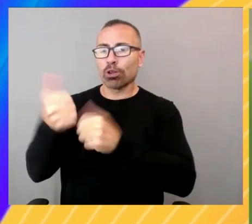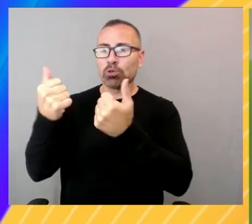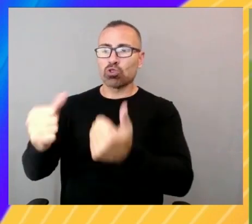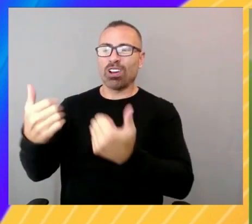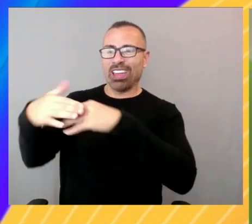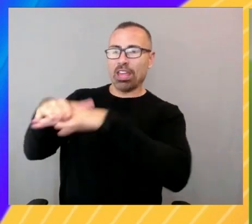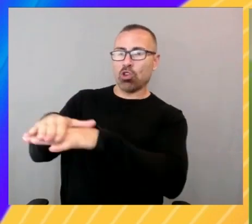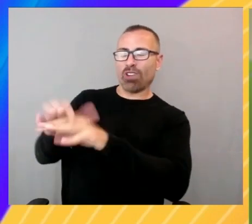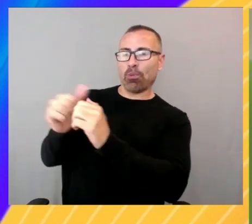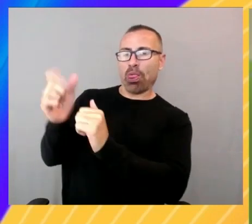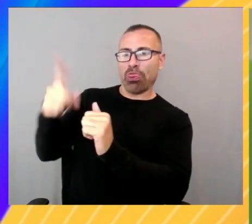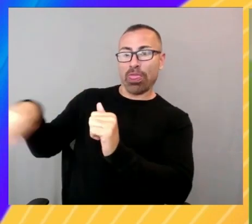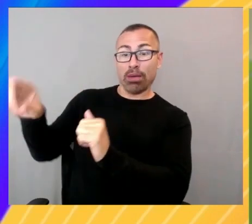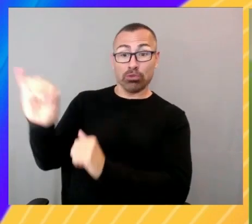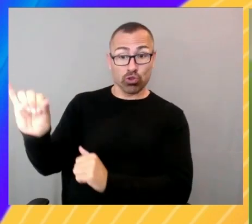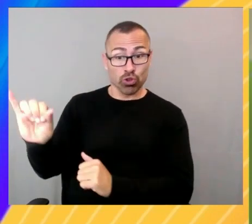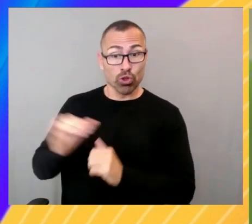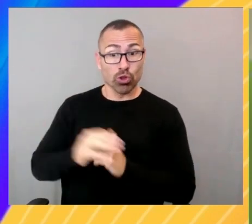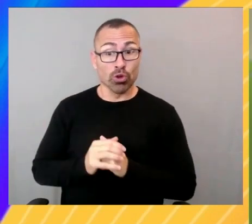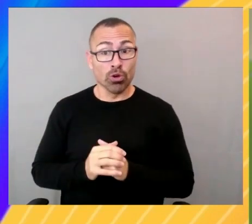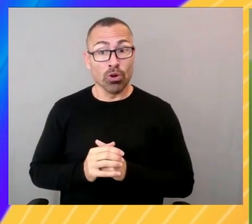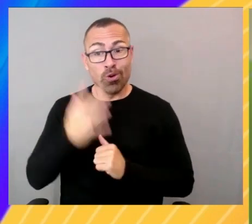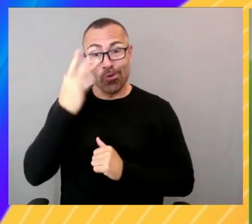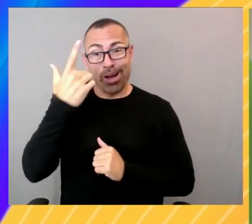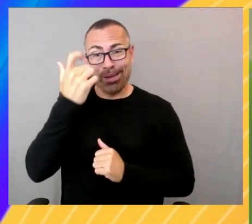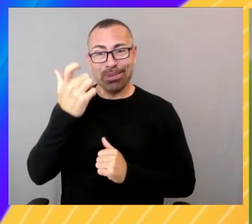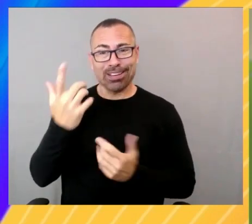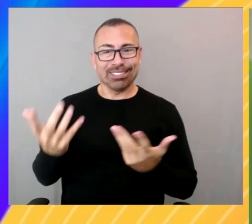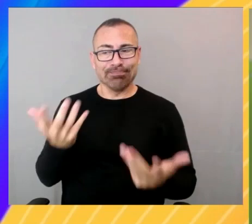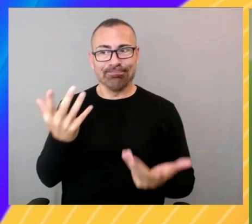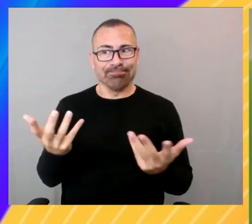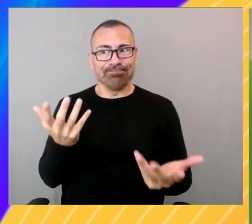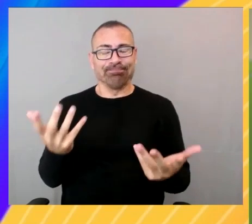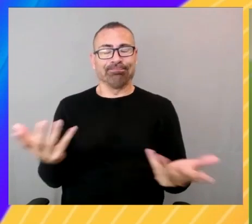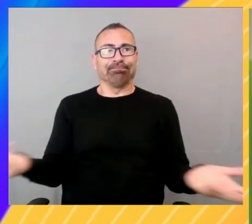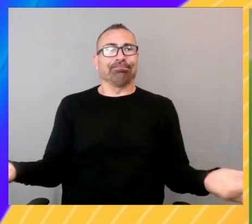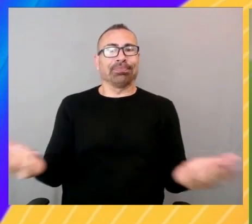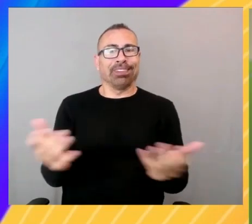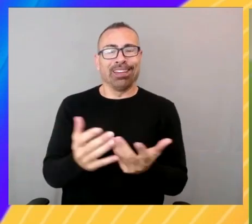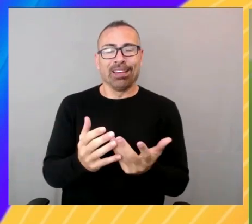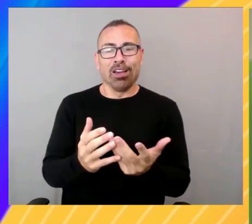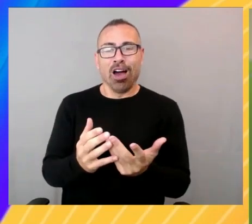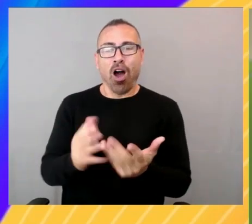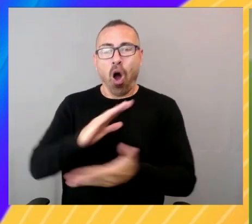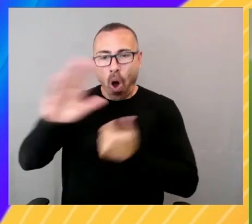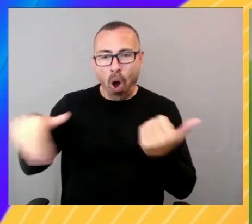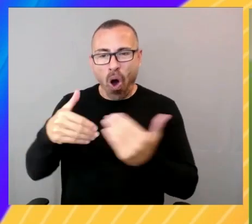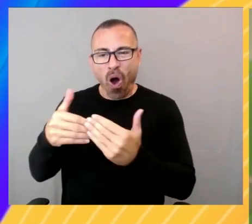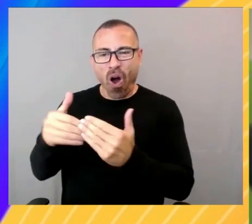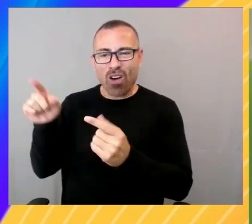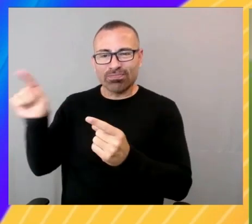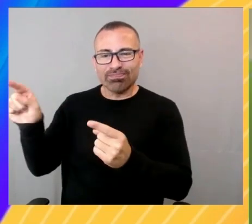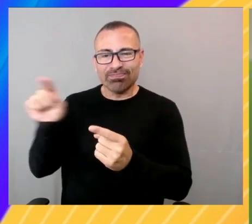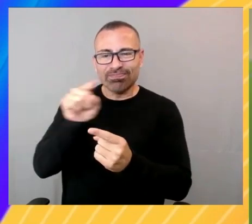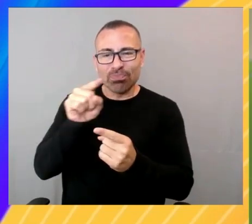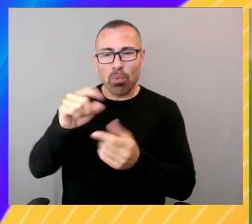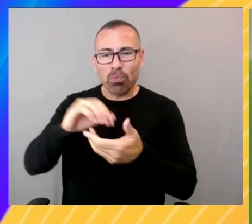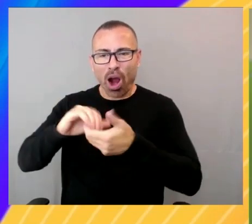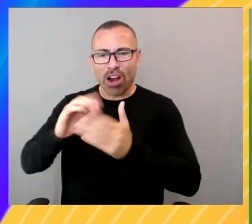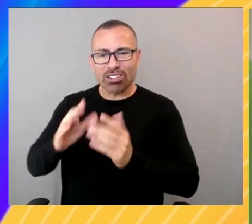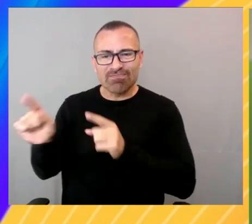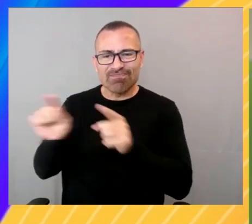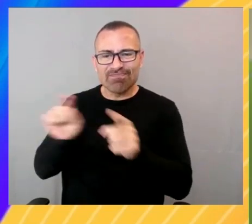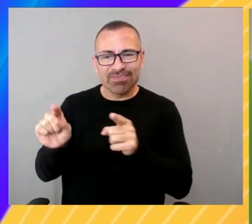all say, these guys aren't operating all the same. Yeah. So this really gives us an opportunity where if there's a buy versus